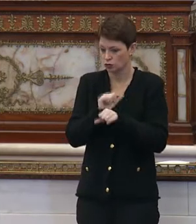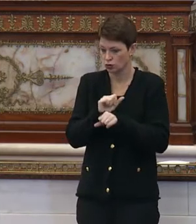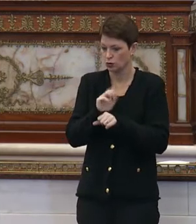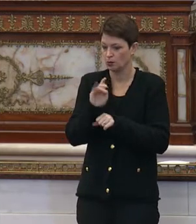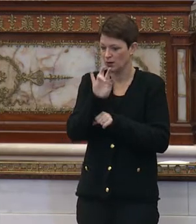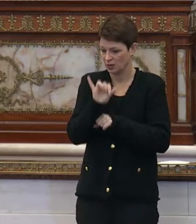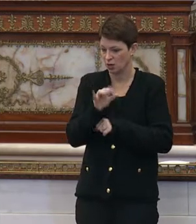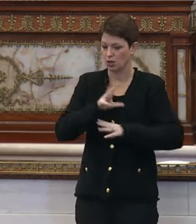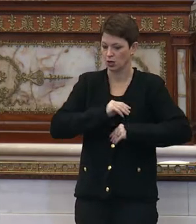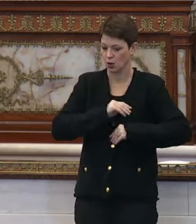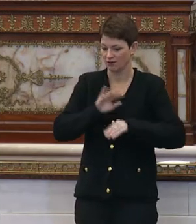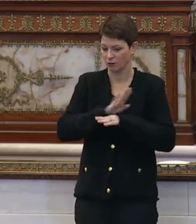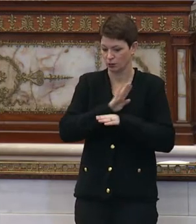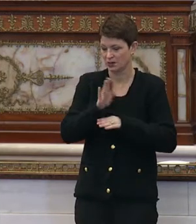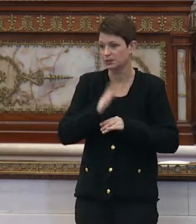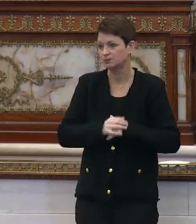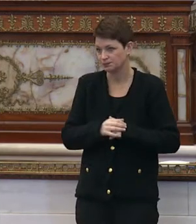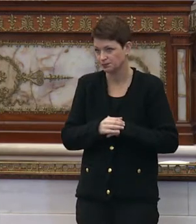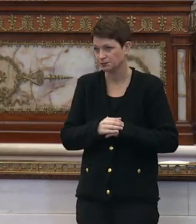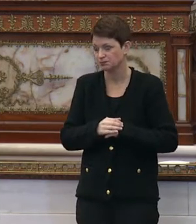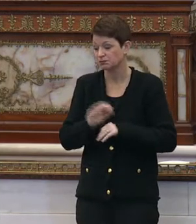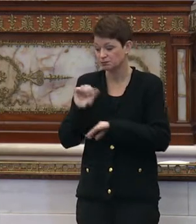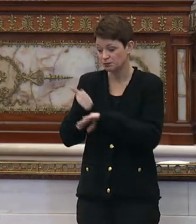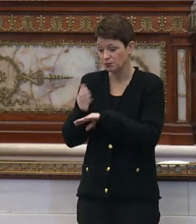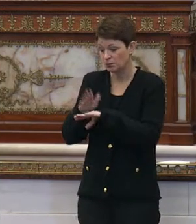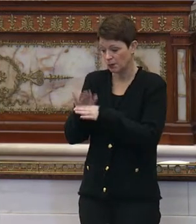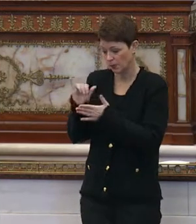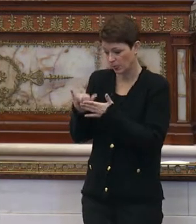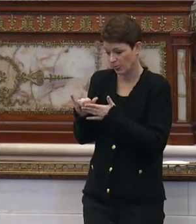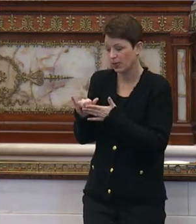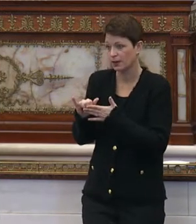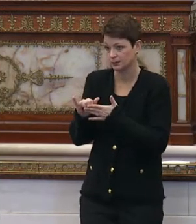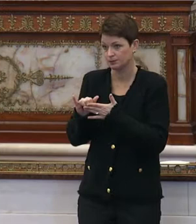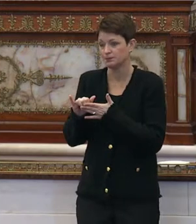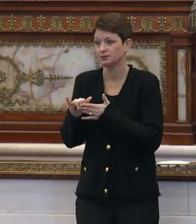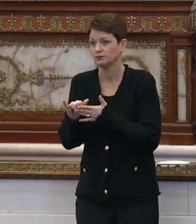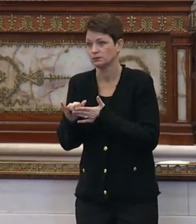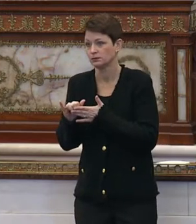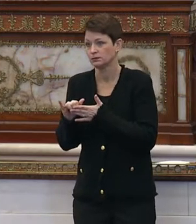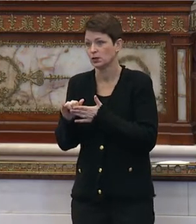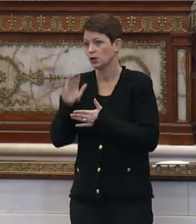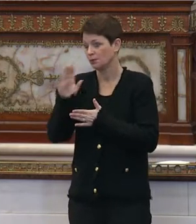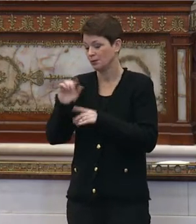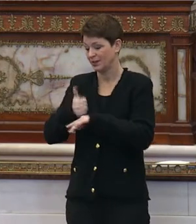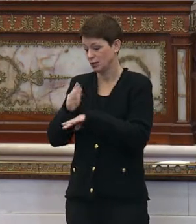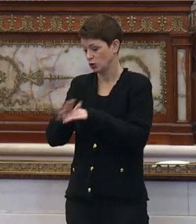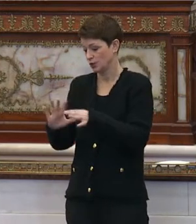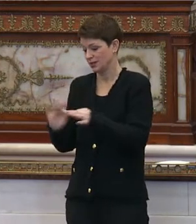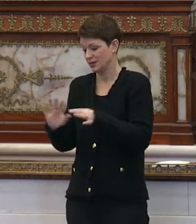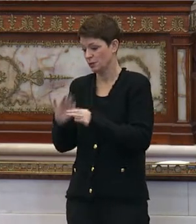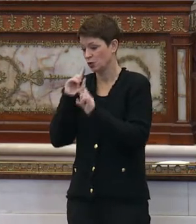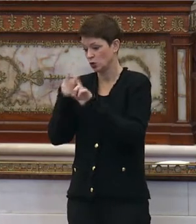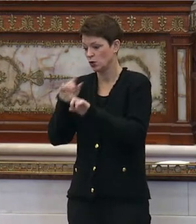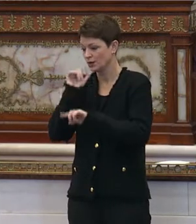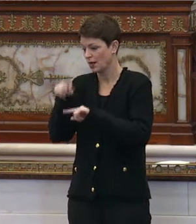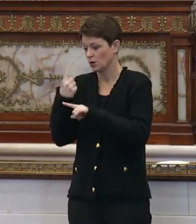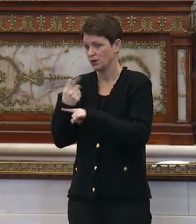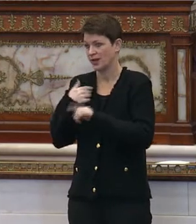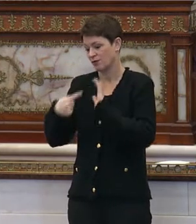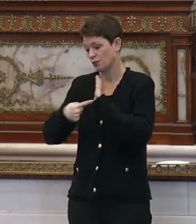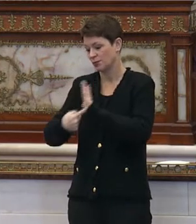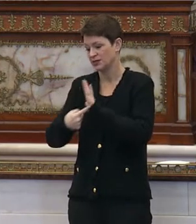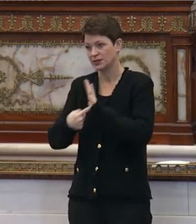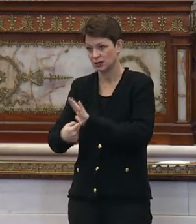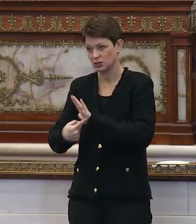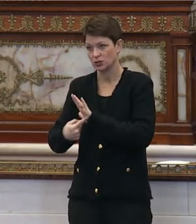minority-owned firms. So based on that, based on your testimony, is the goal to not only have representation